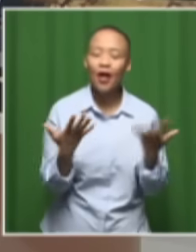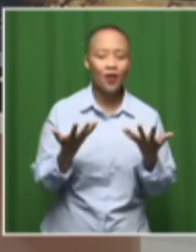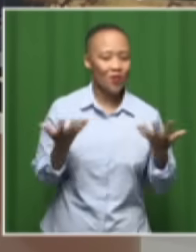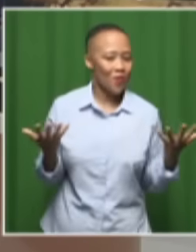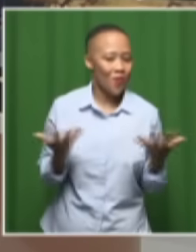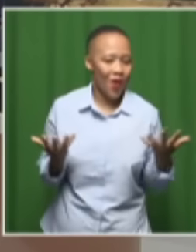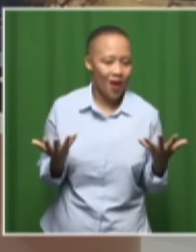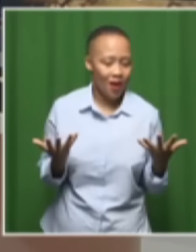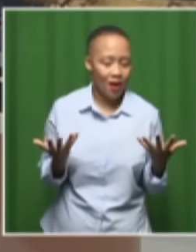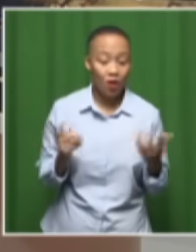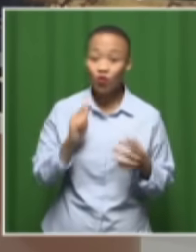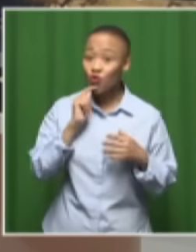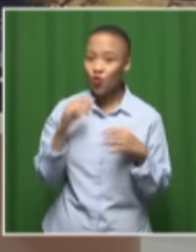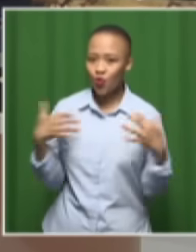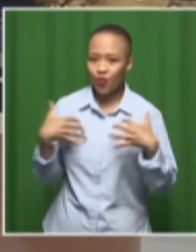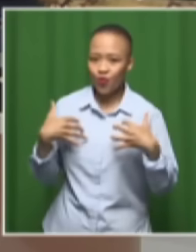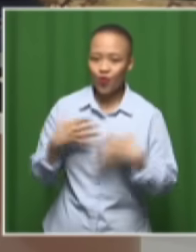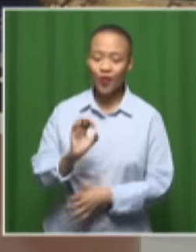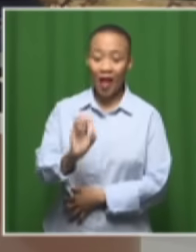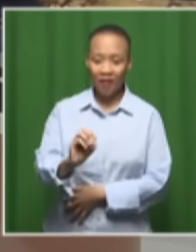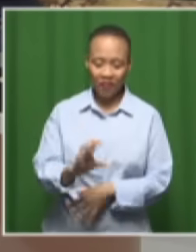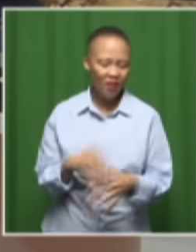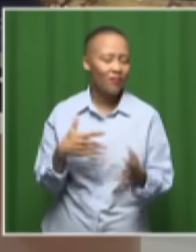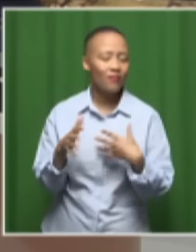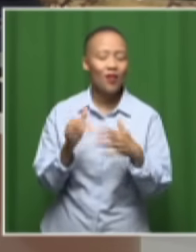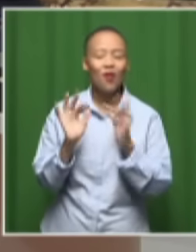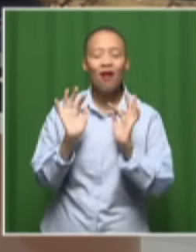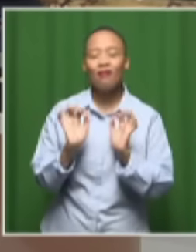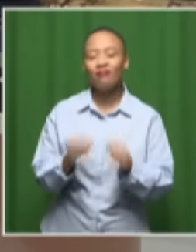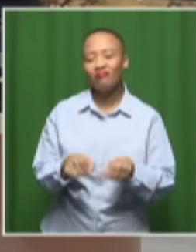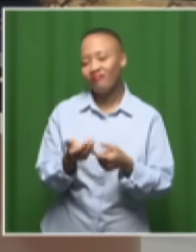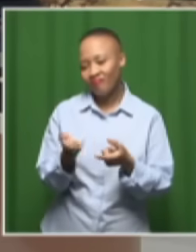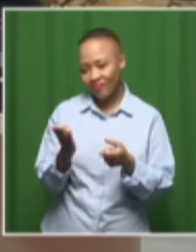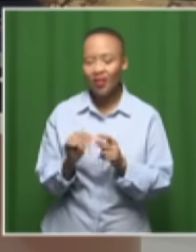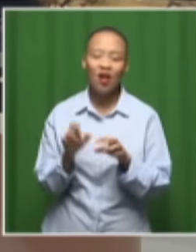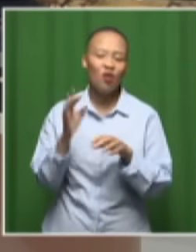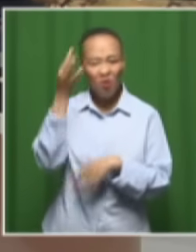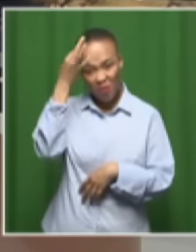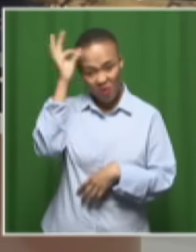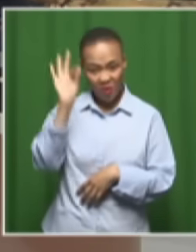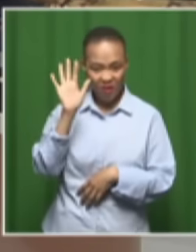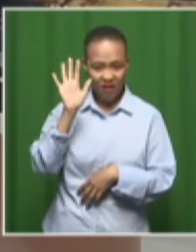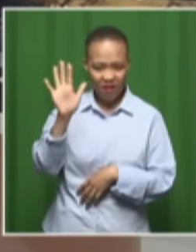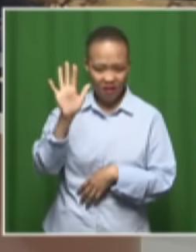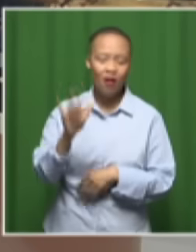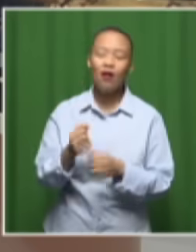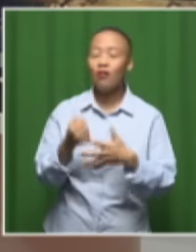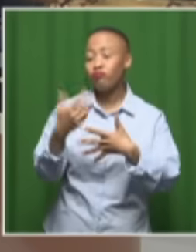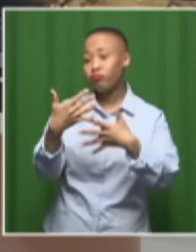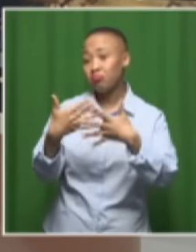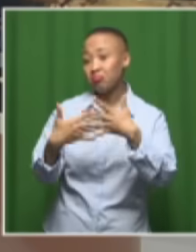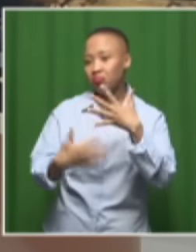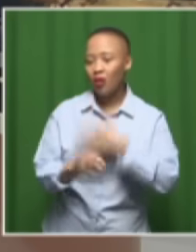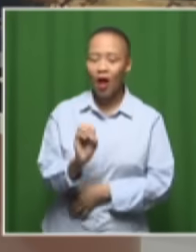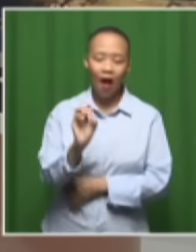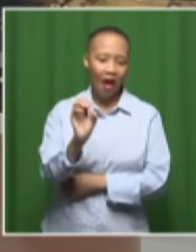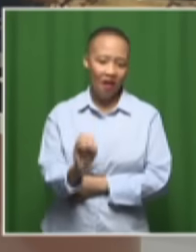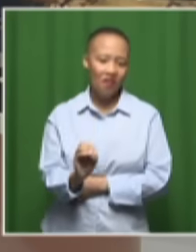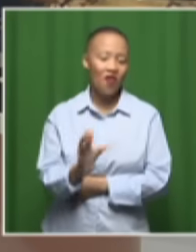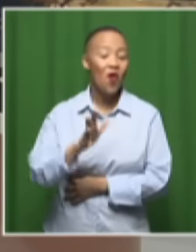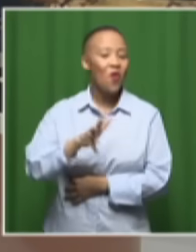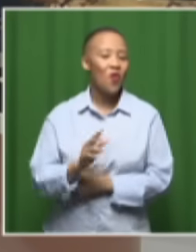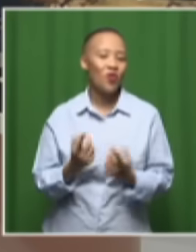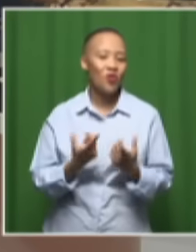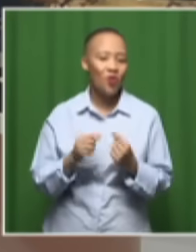No, very scary. Anyway, so those are the talking points for Pretoria. So there are a number of them, as you can see, but we'll try and get an update on